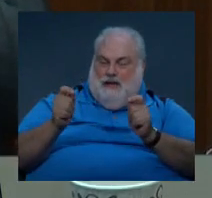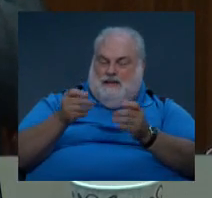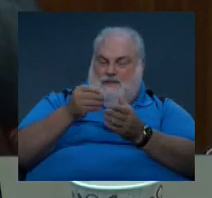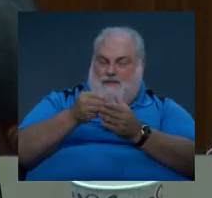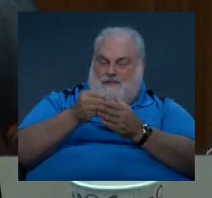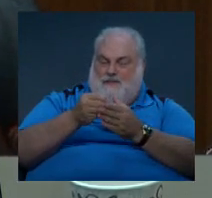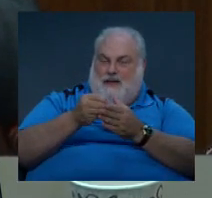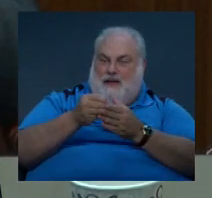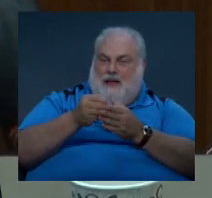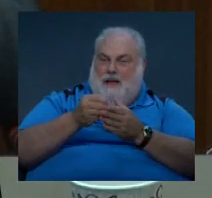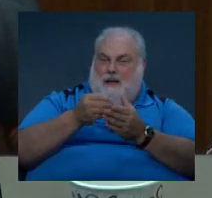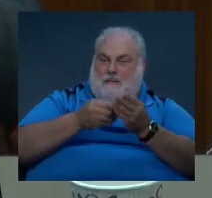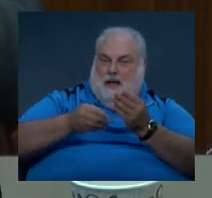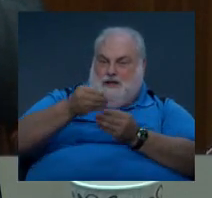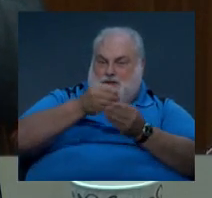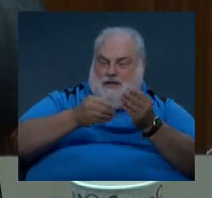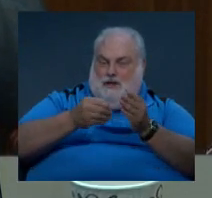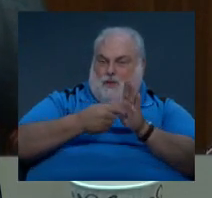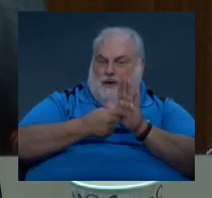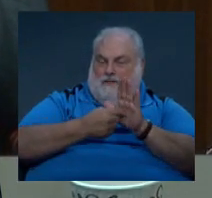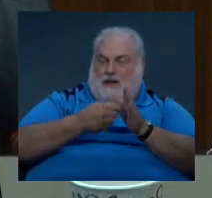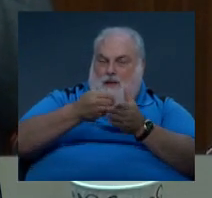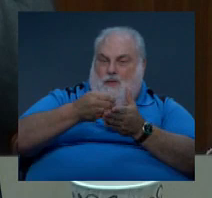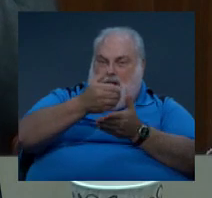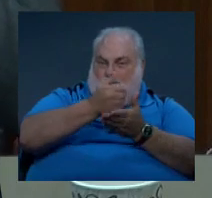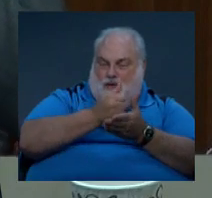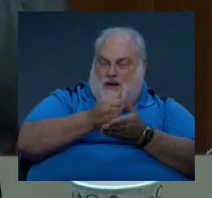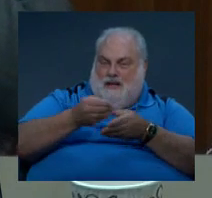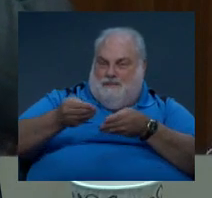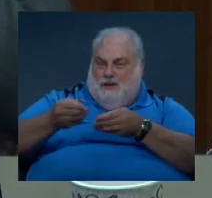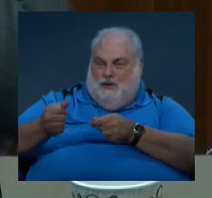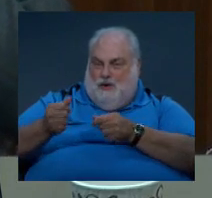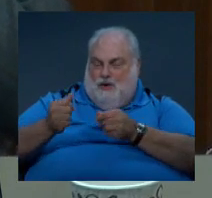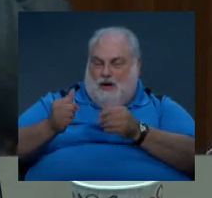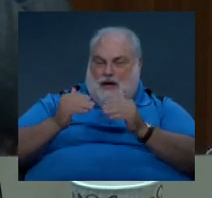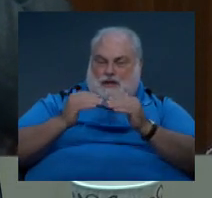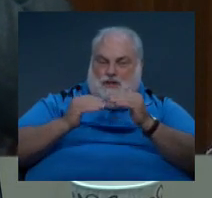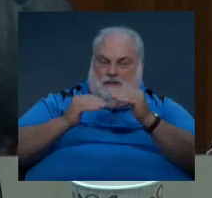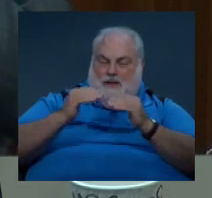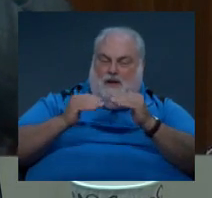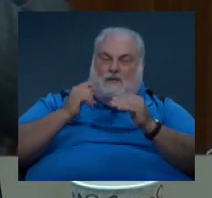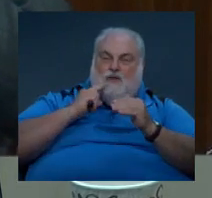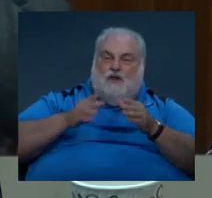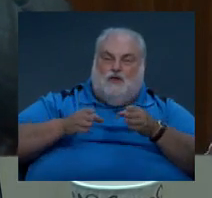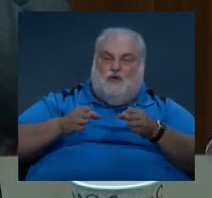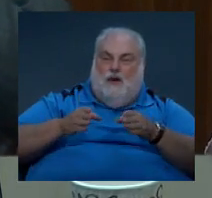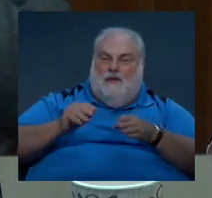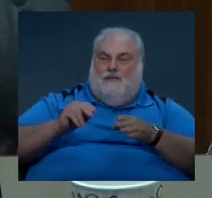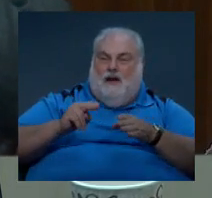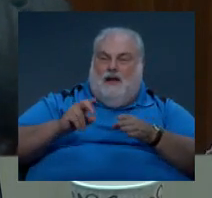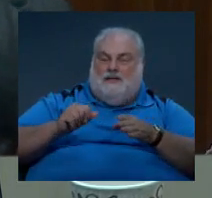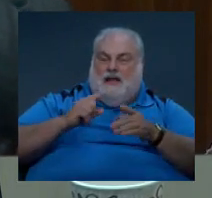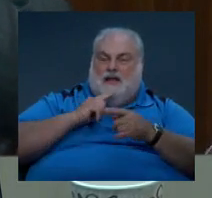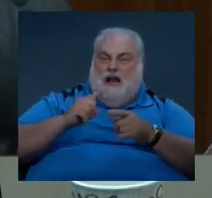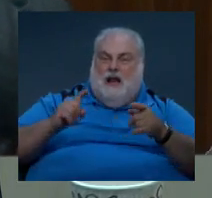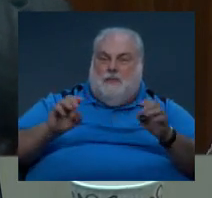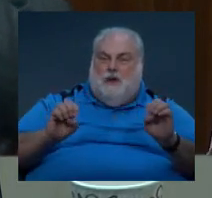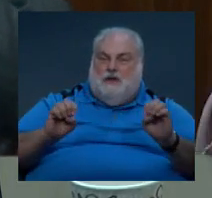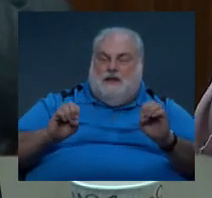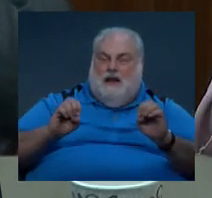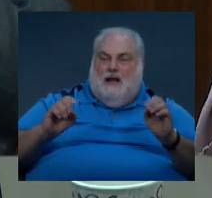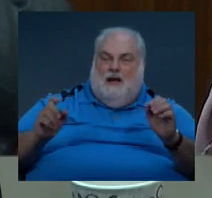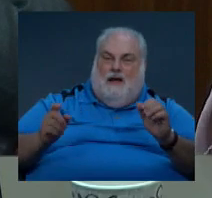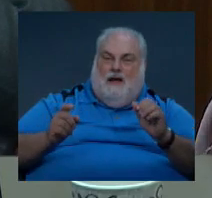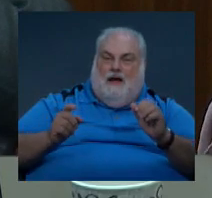year 2019 budget ordinance to reflect revenue and expenditure adjustments for the general and street funds, to declare an emergency and for the purposes. First